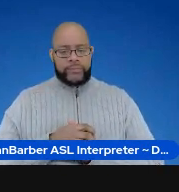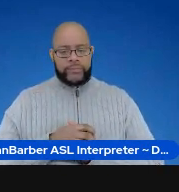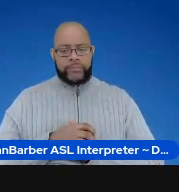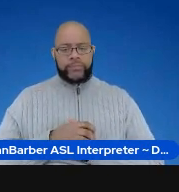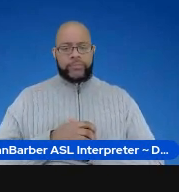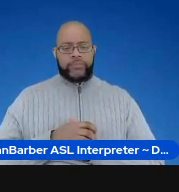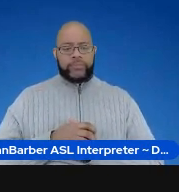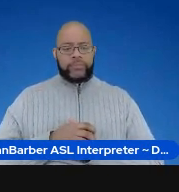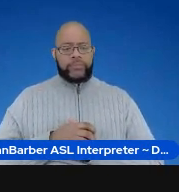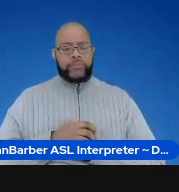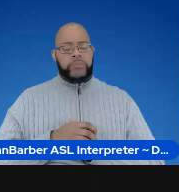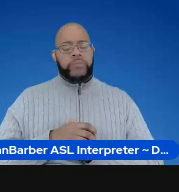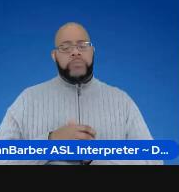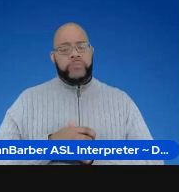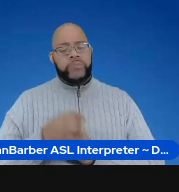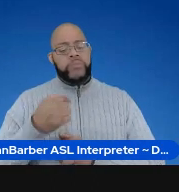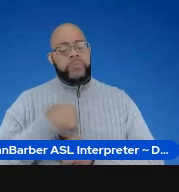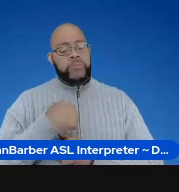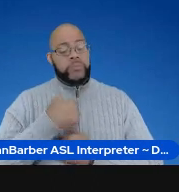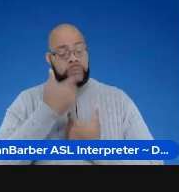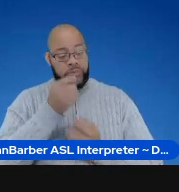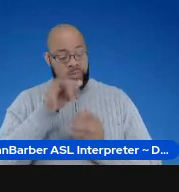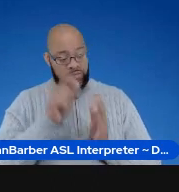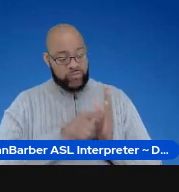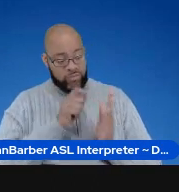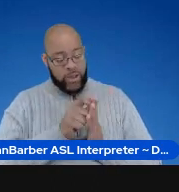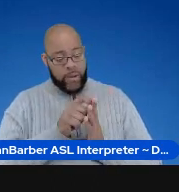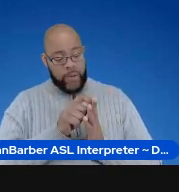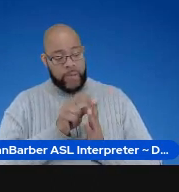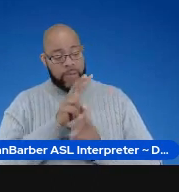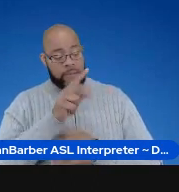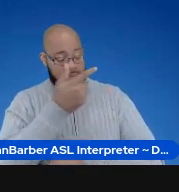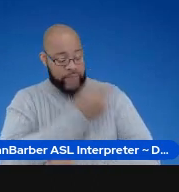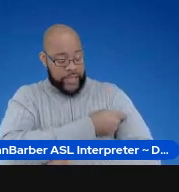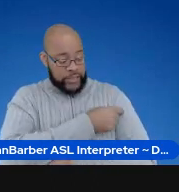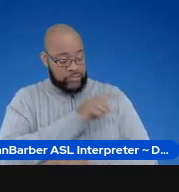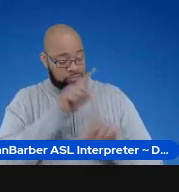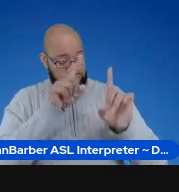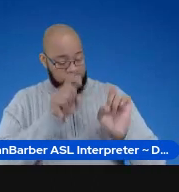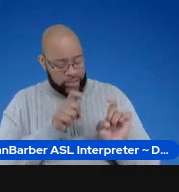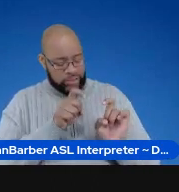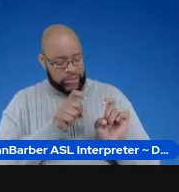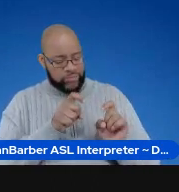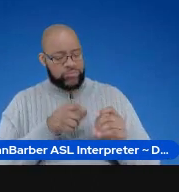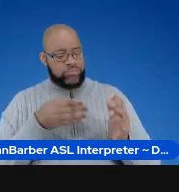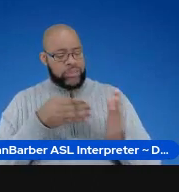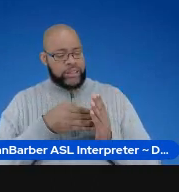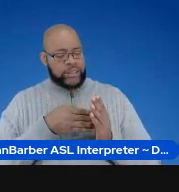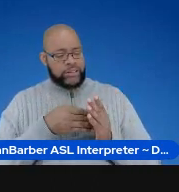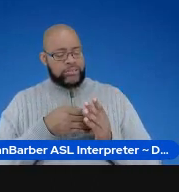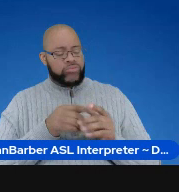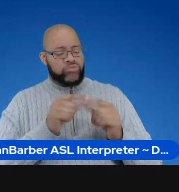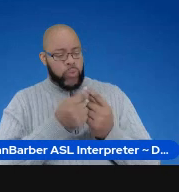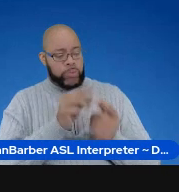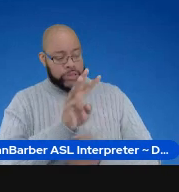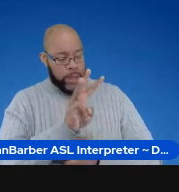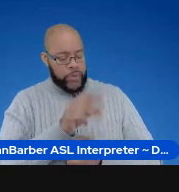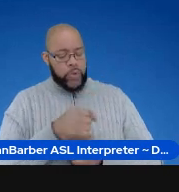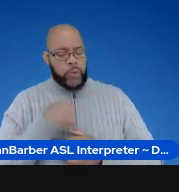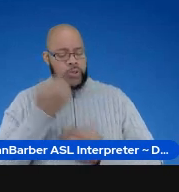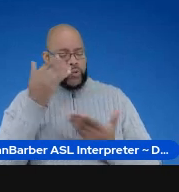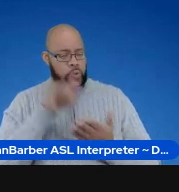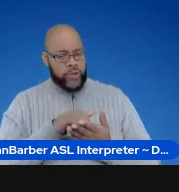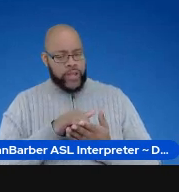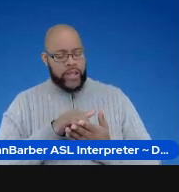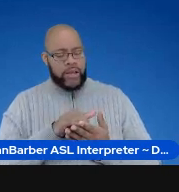So I was interested because at that time the vaccine we're testing was against serogroup W, and we didn't know that